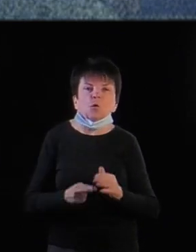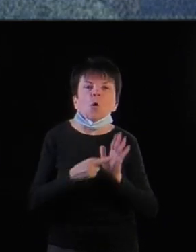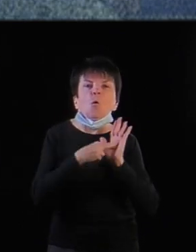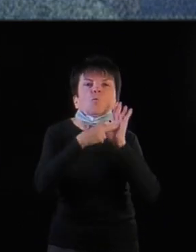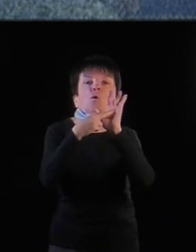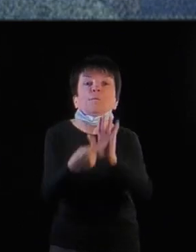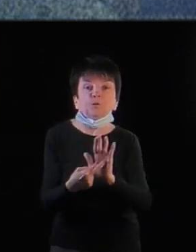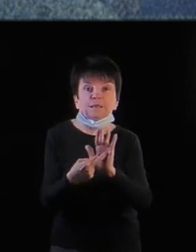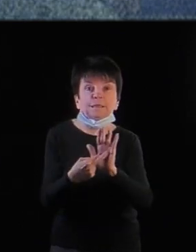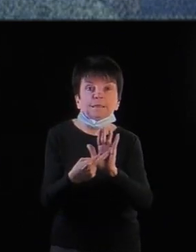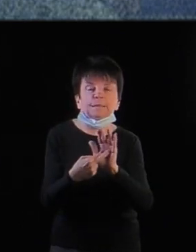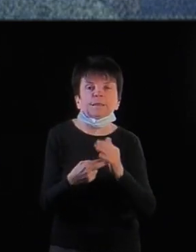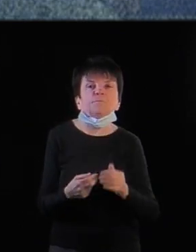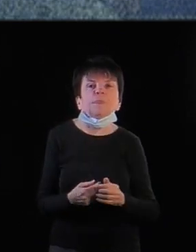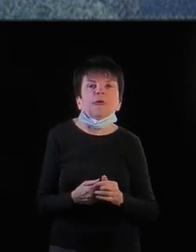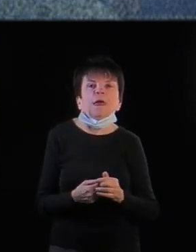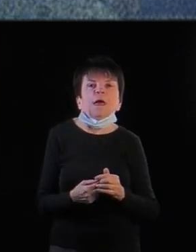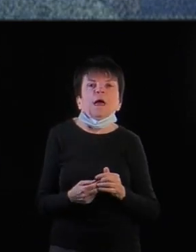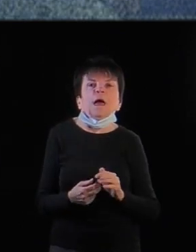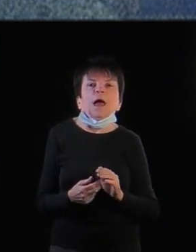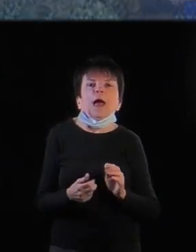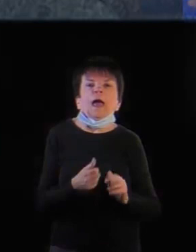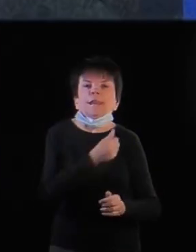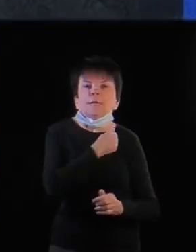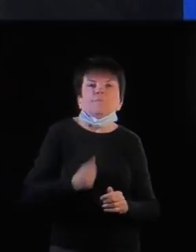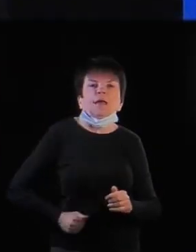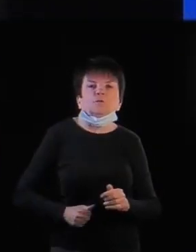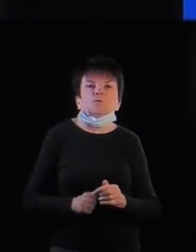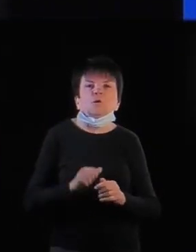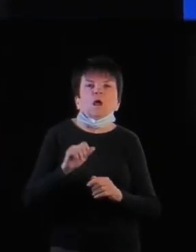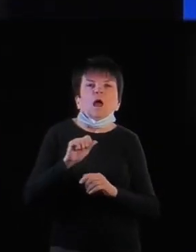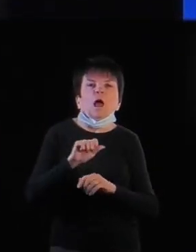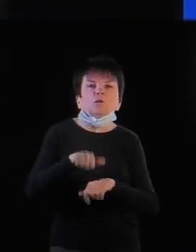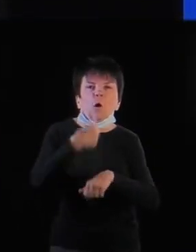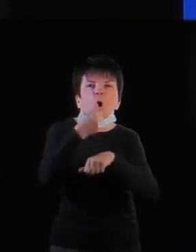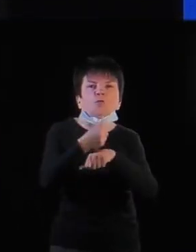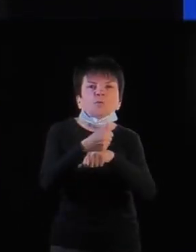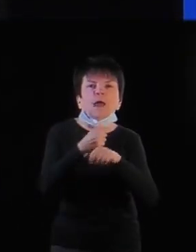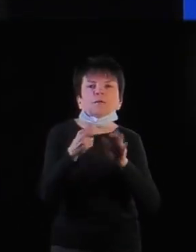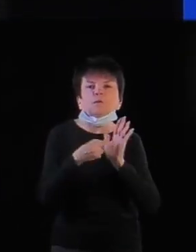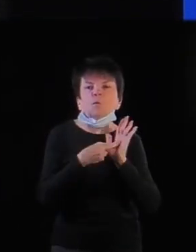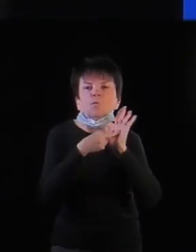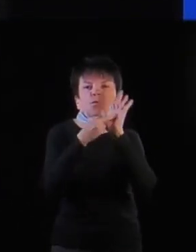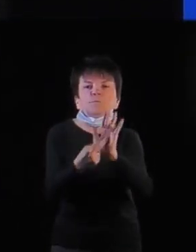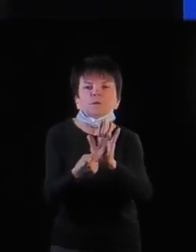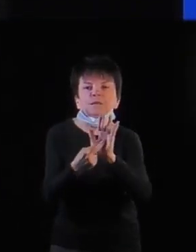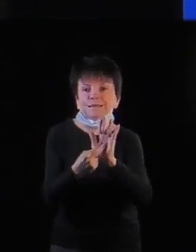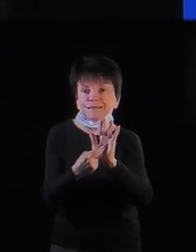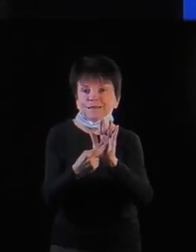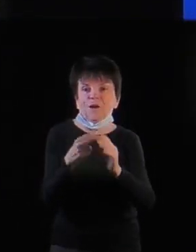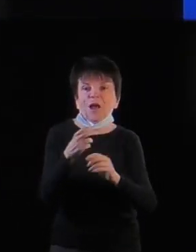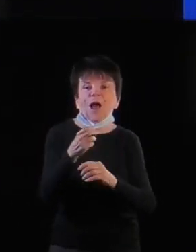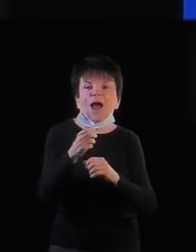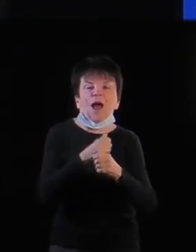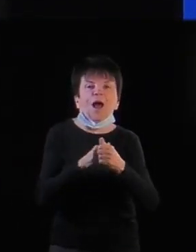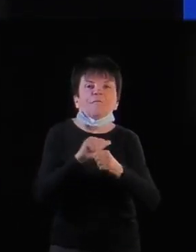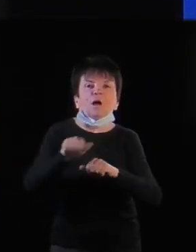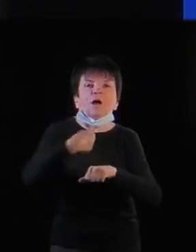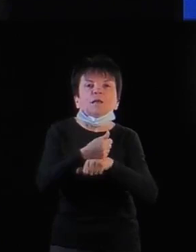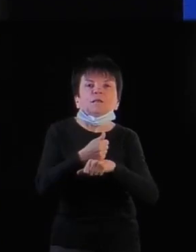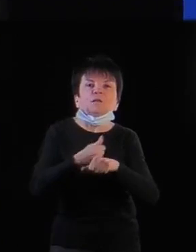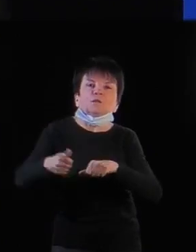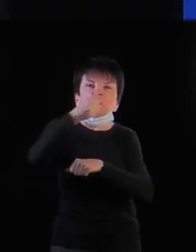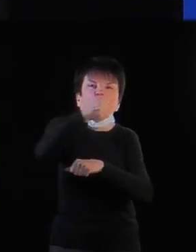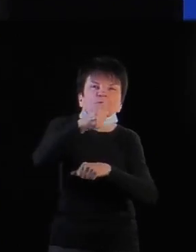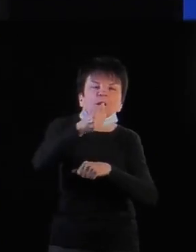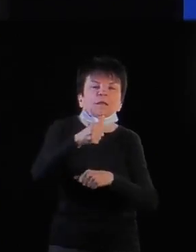is an ambassador? An ambassador is an authorized representative of a sovereign. He or she speaks